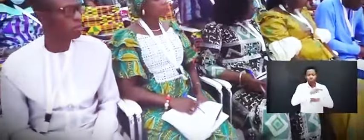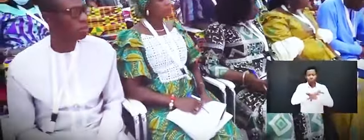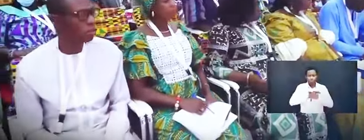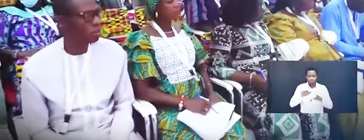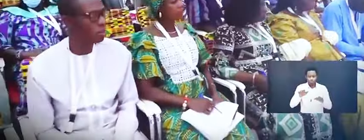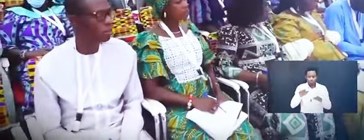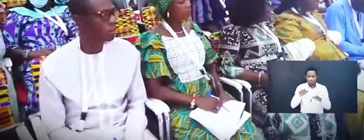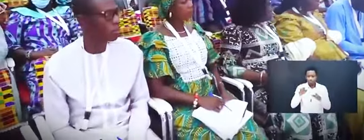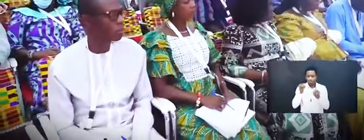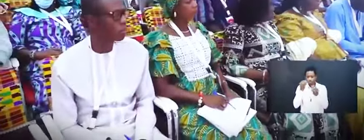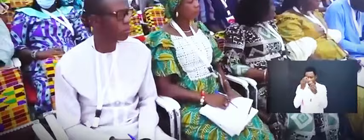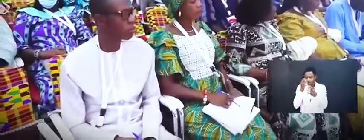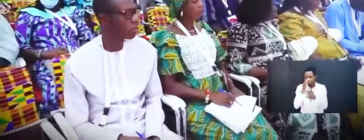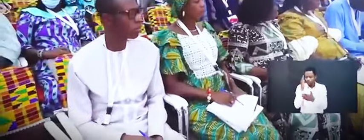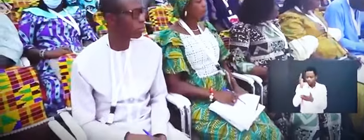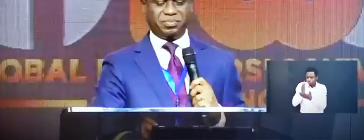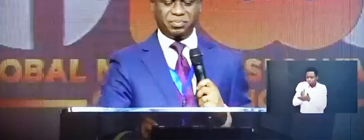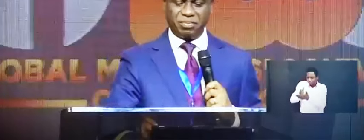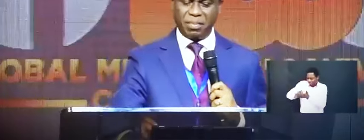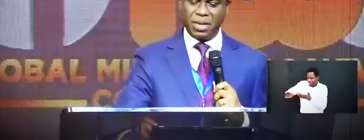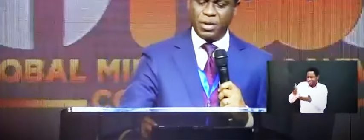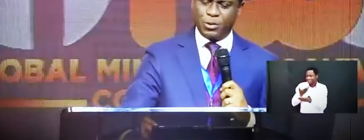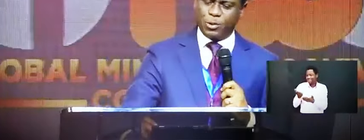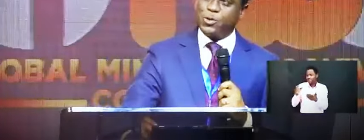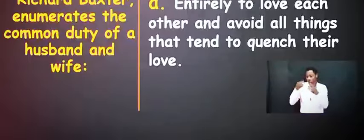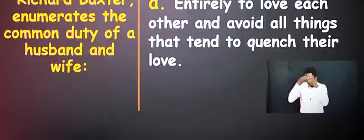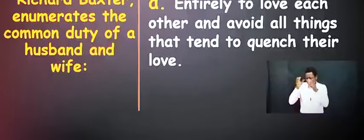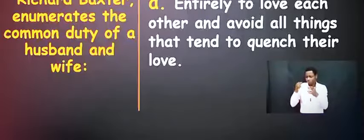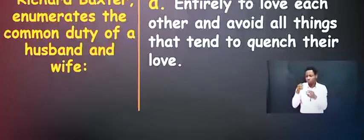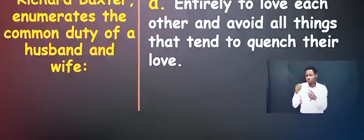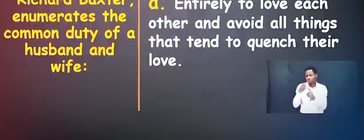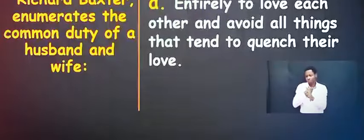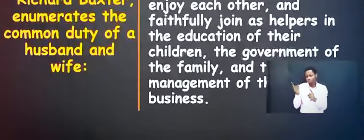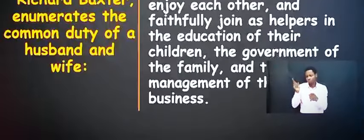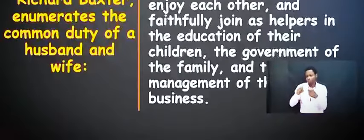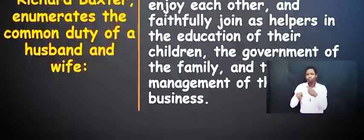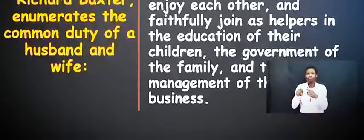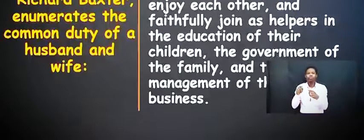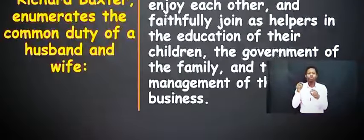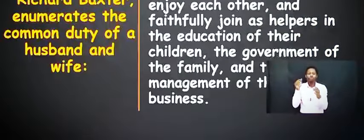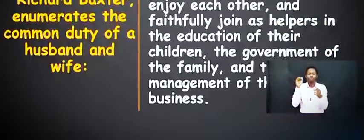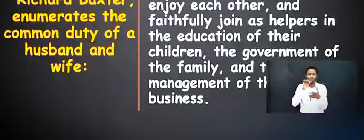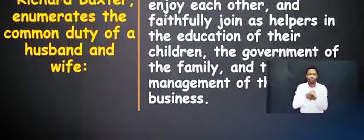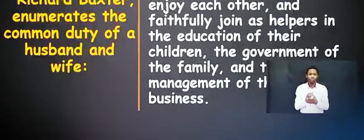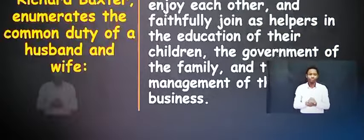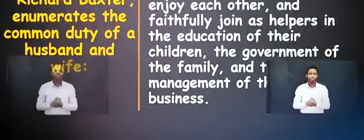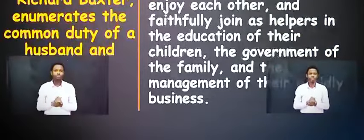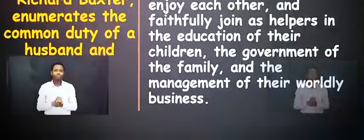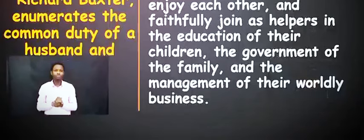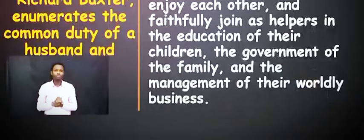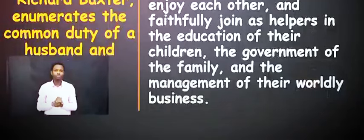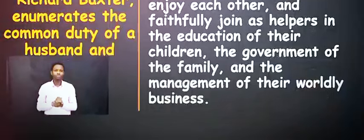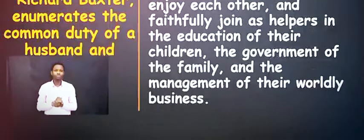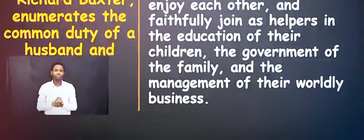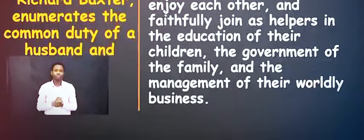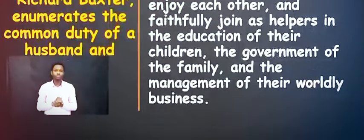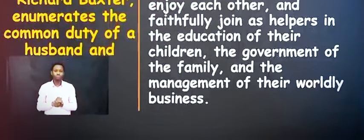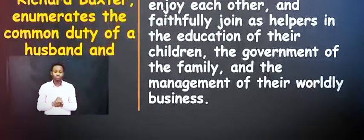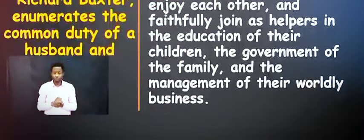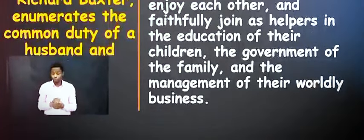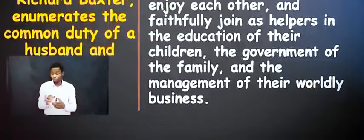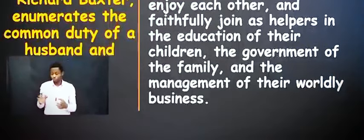marriage. Number two, to dwell together and enjoy each